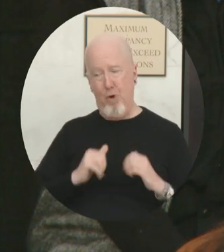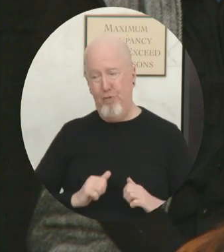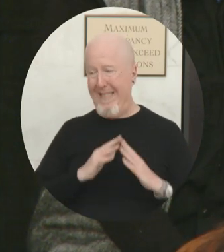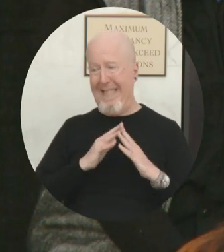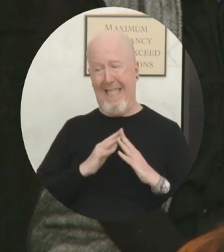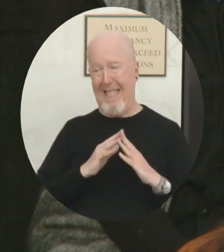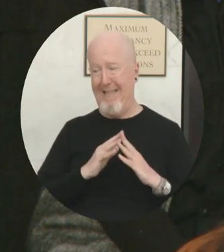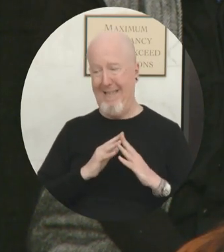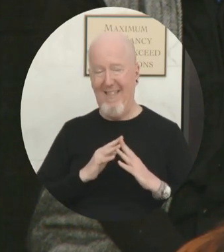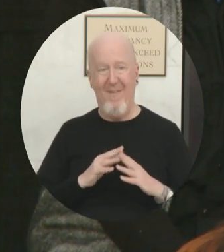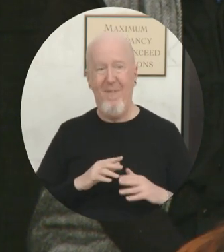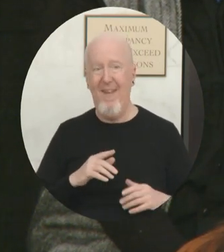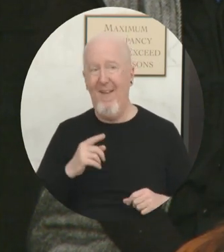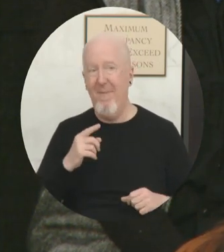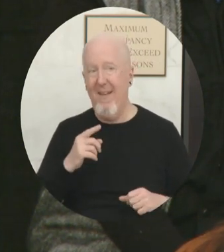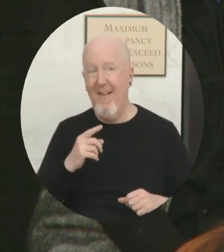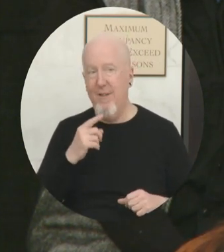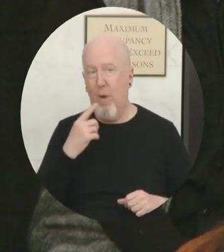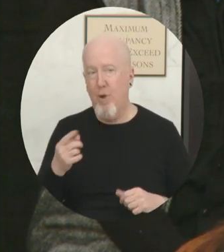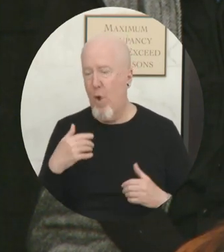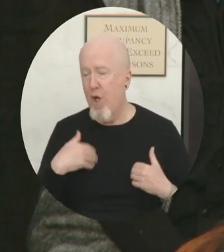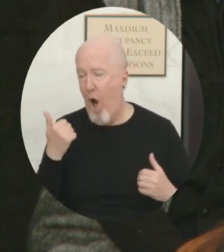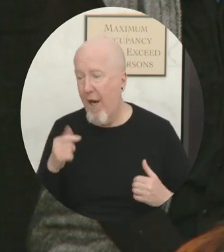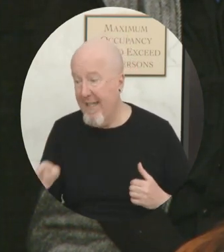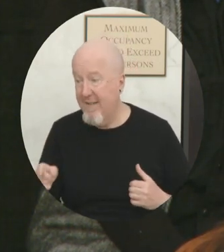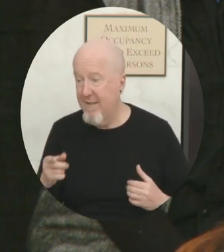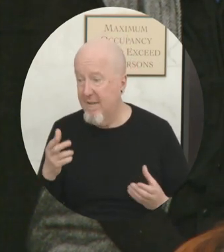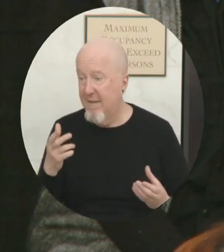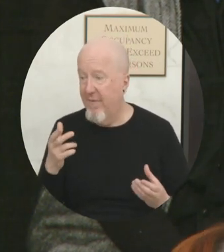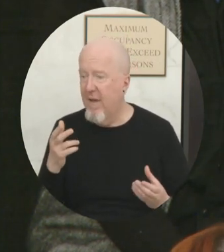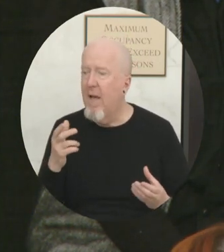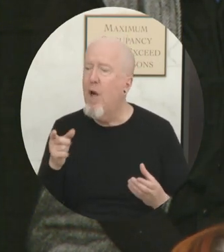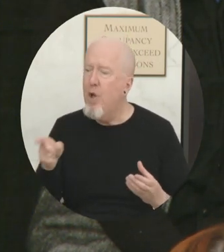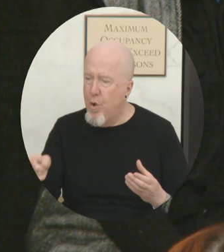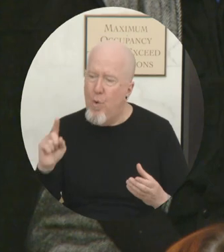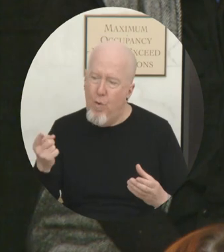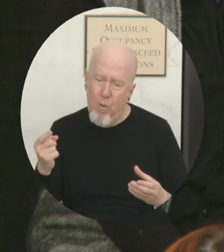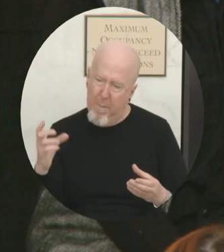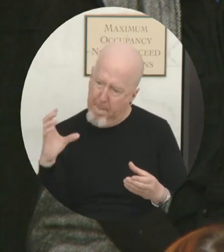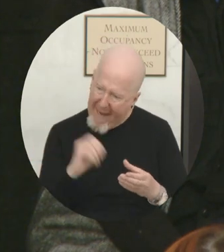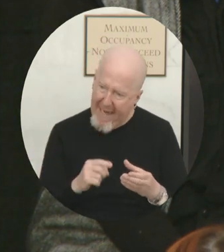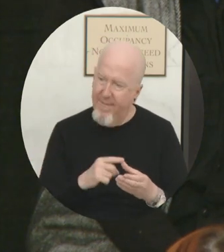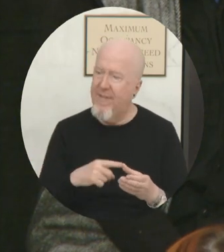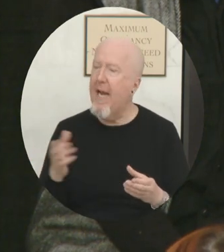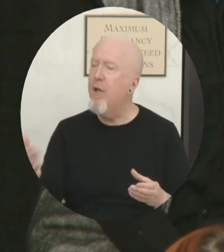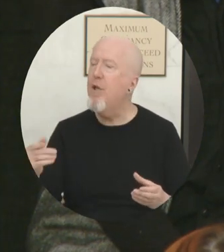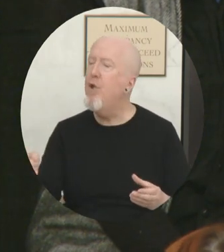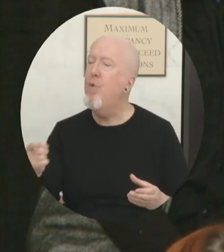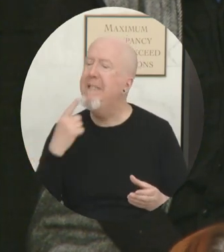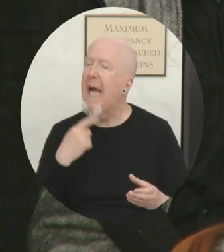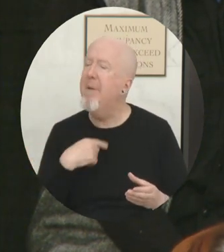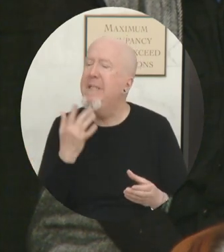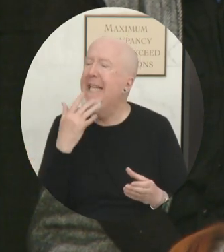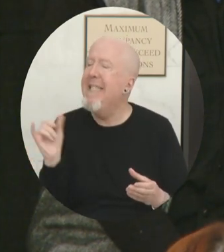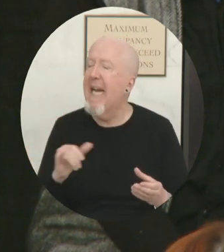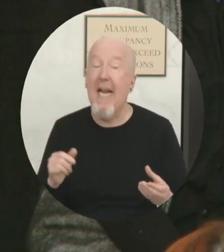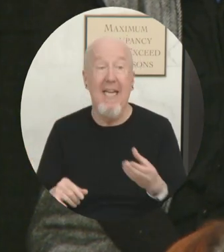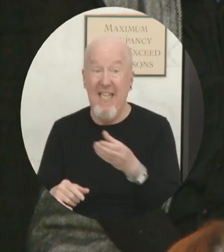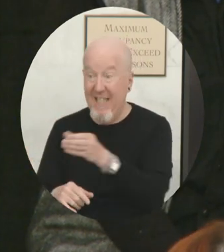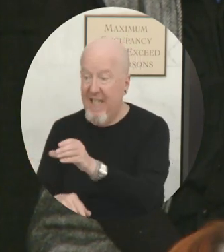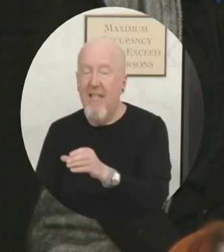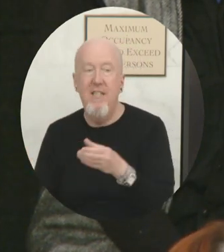And so I said, to my youngest, sweetie, why don't you take a bite and describe it to me? And she took a bite and her